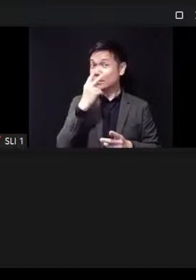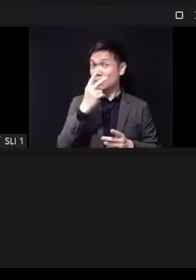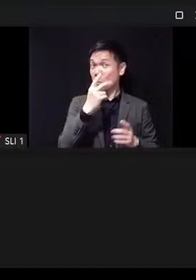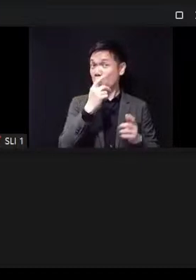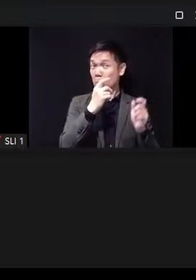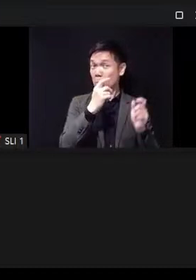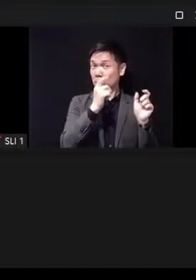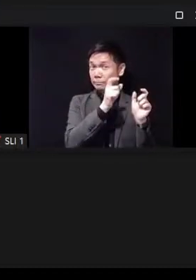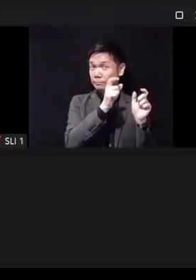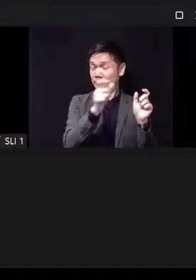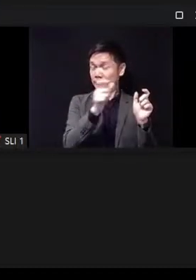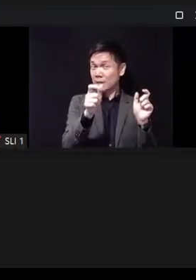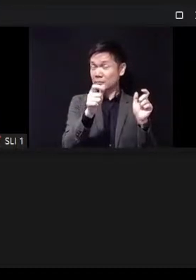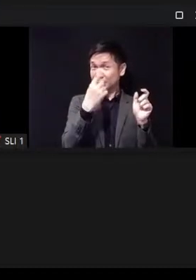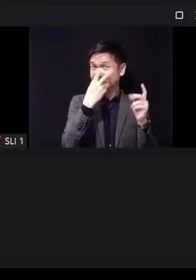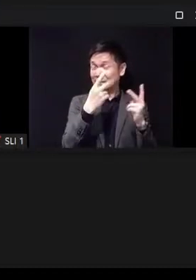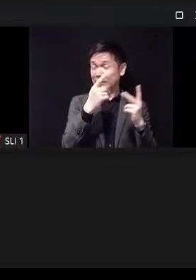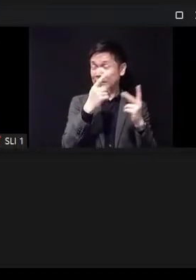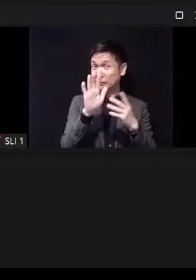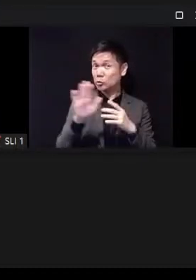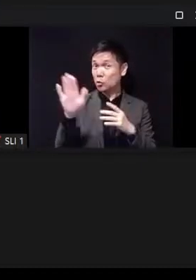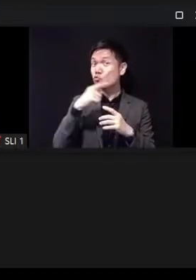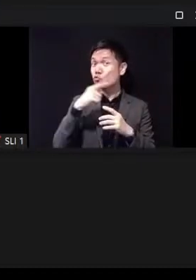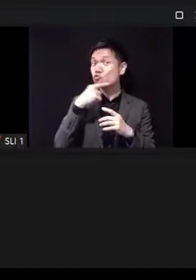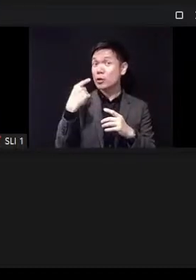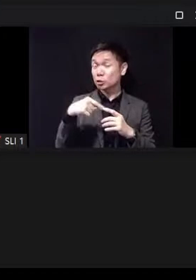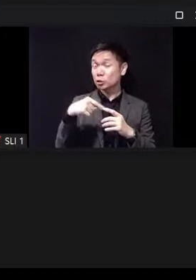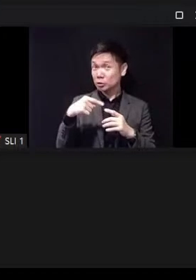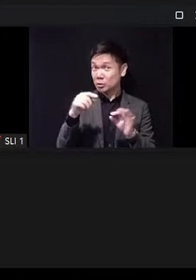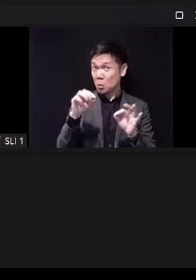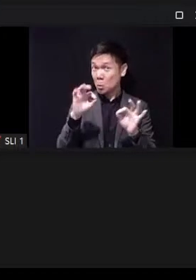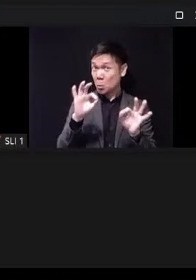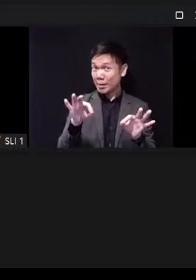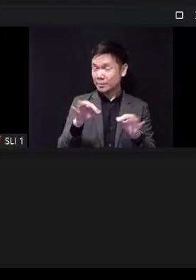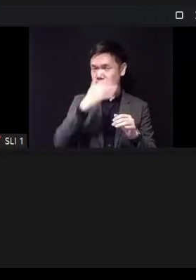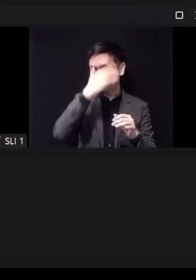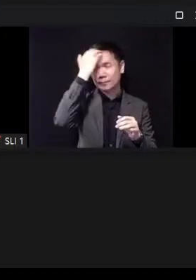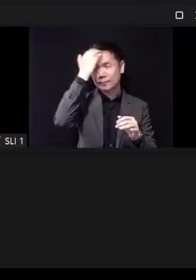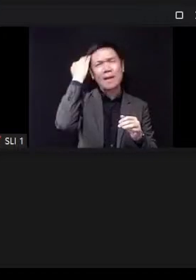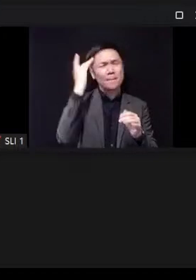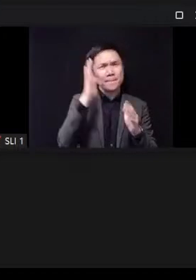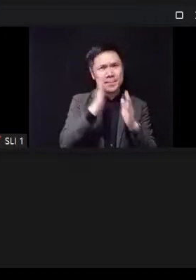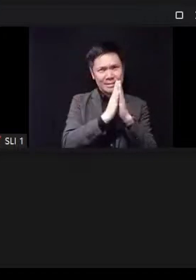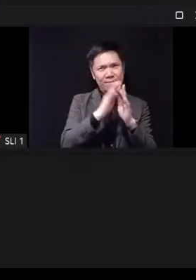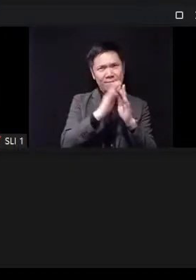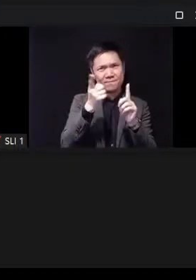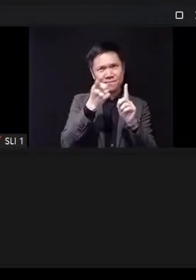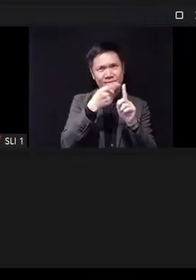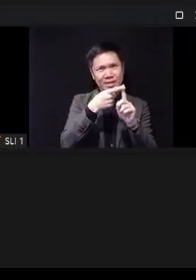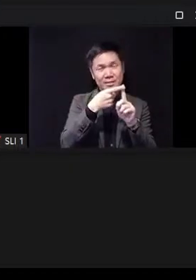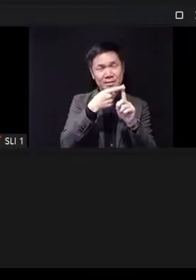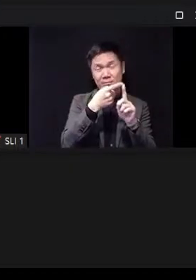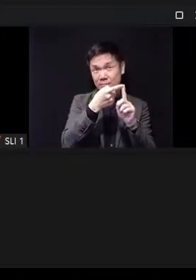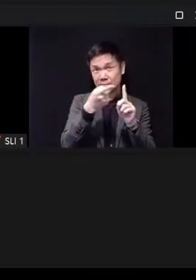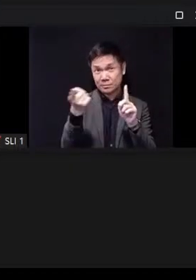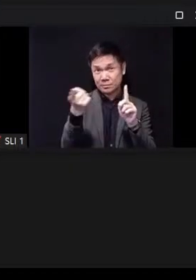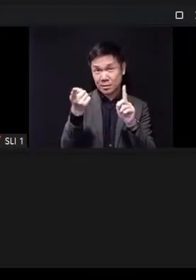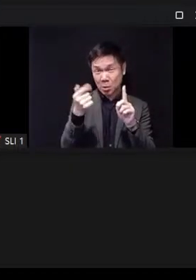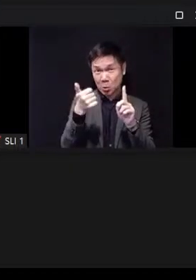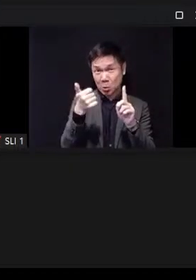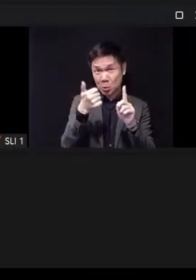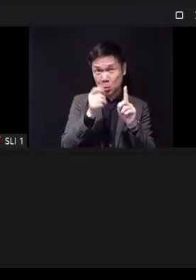subsection, if the distinguished delegate from the Russian Republic is okay for me to first ask the body if